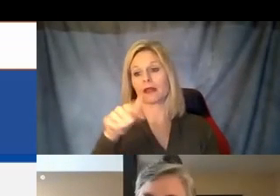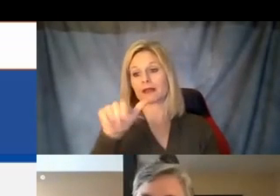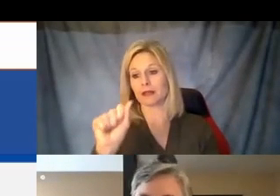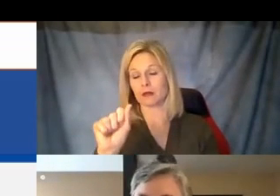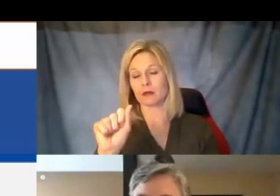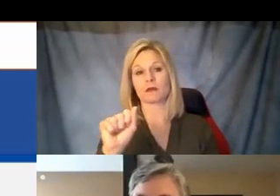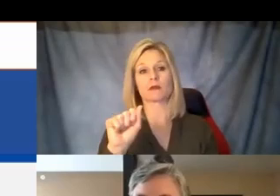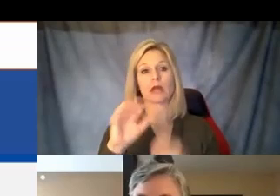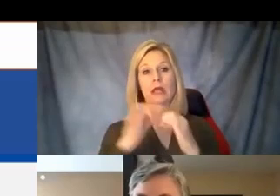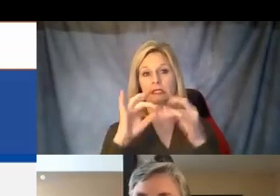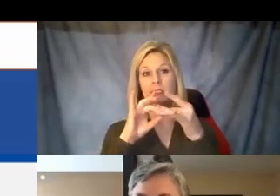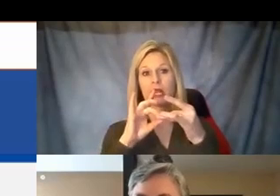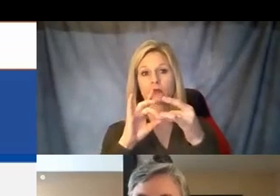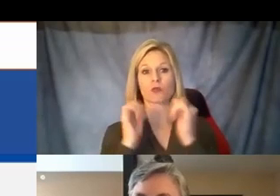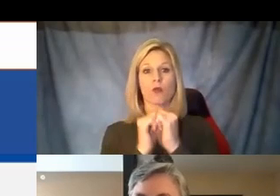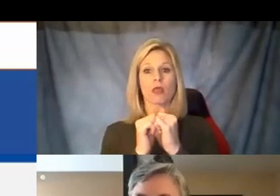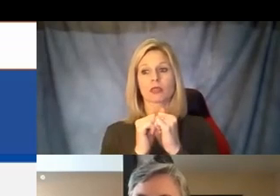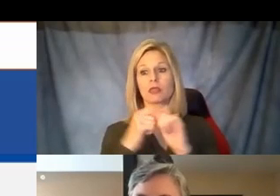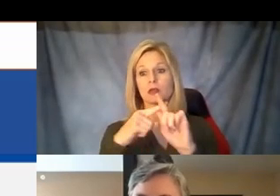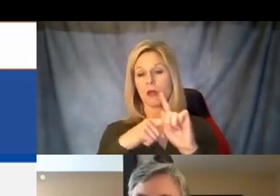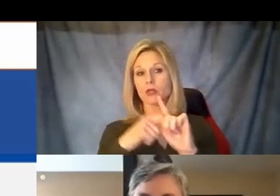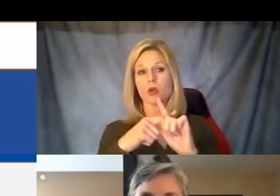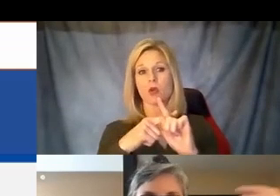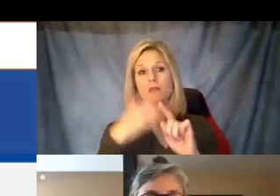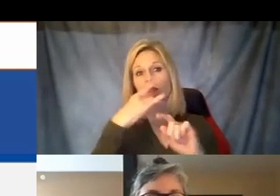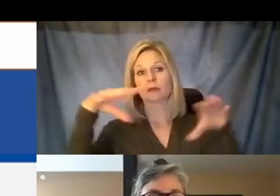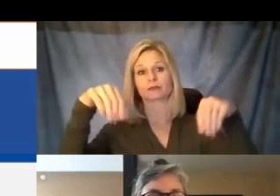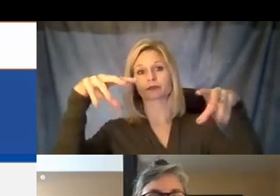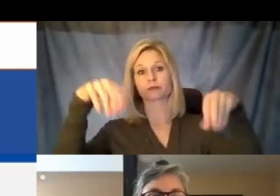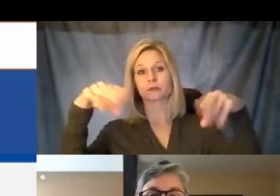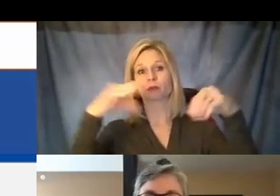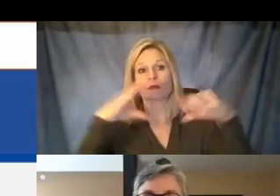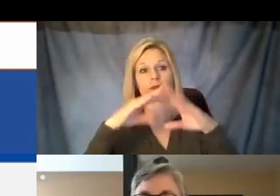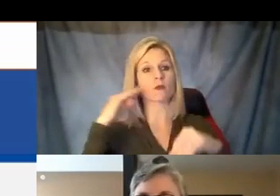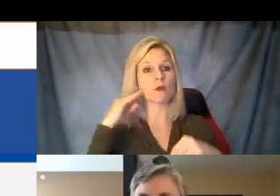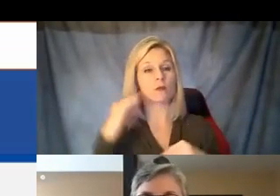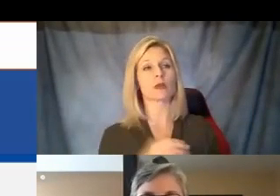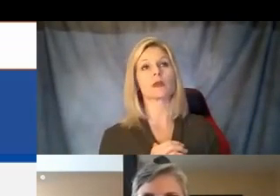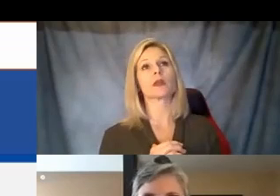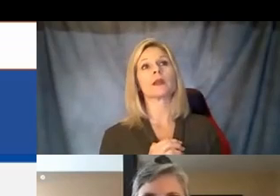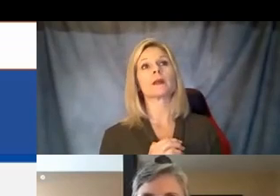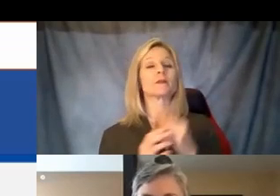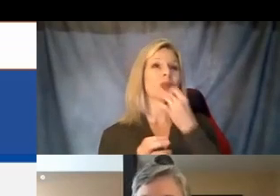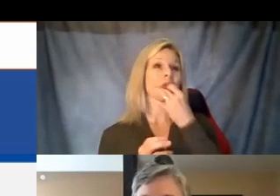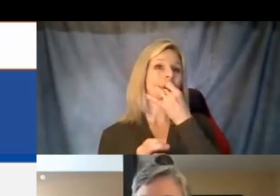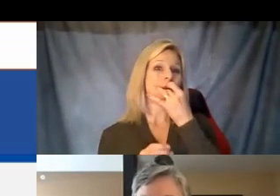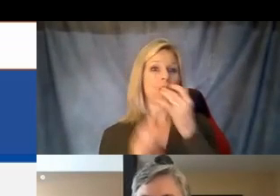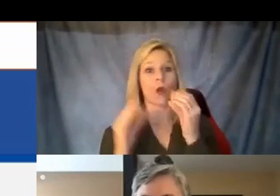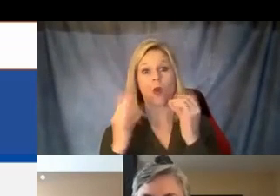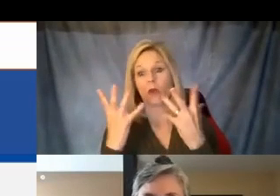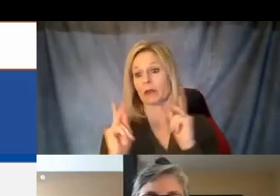connect with the thermostat and the lights in their house. Or we want people to learn how to make video